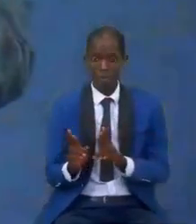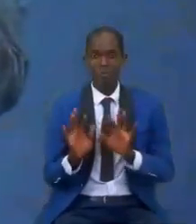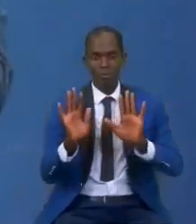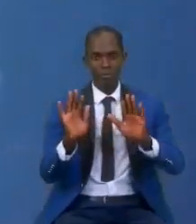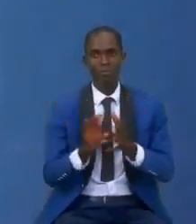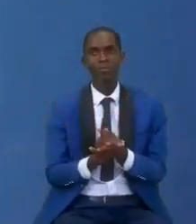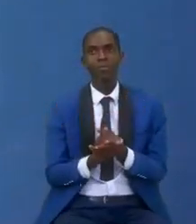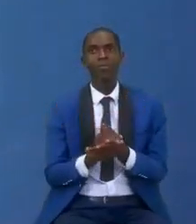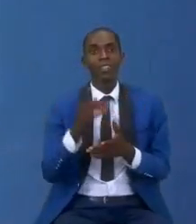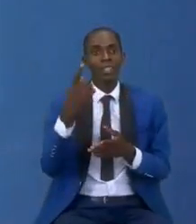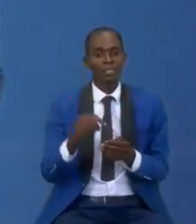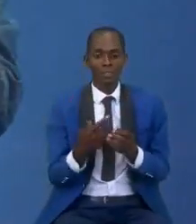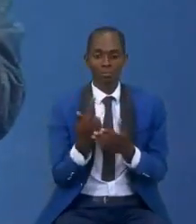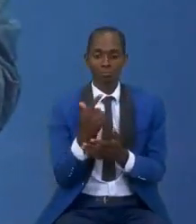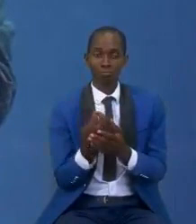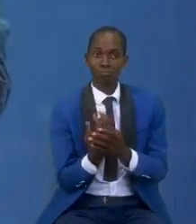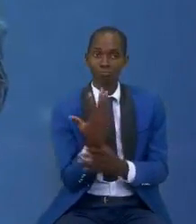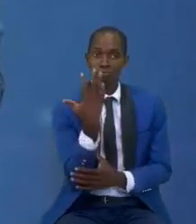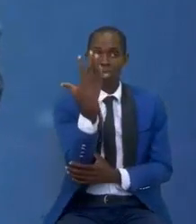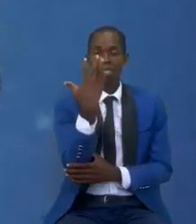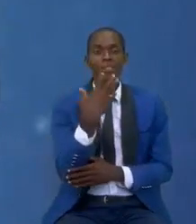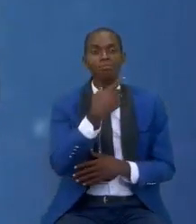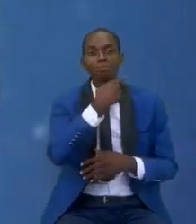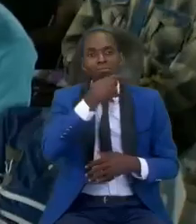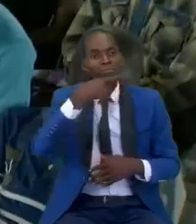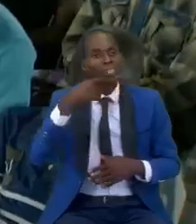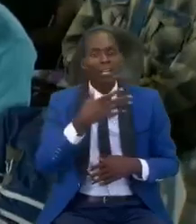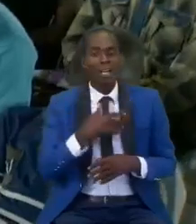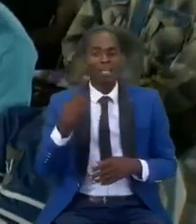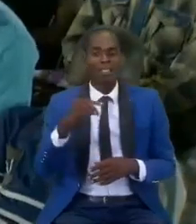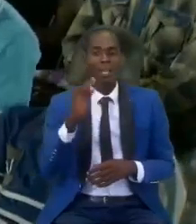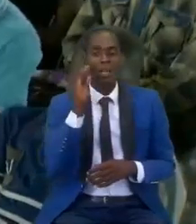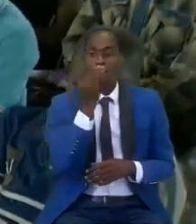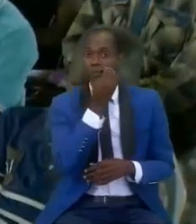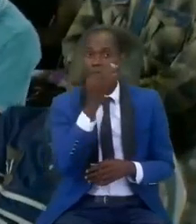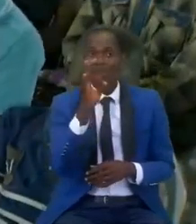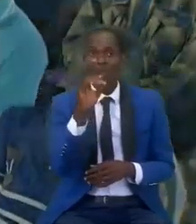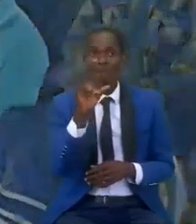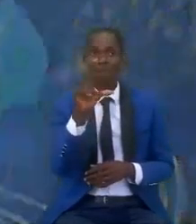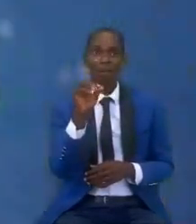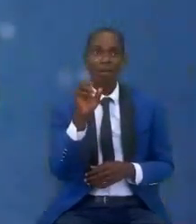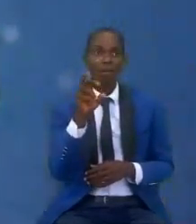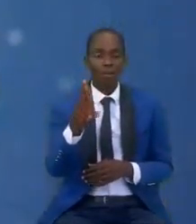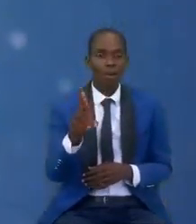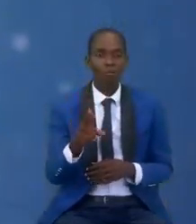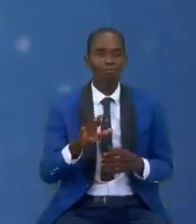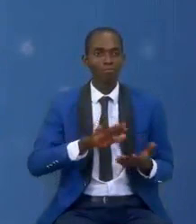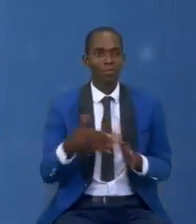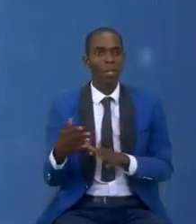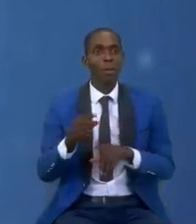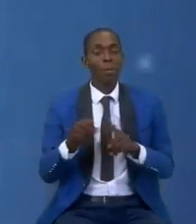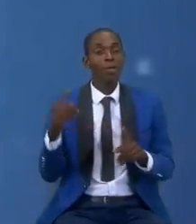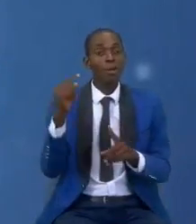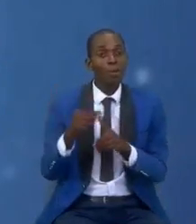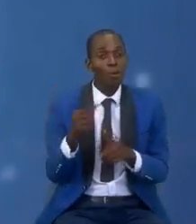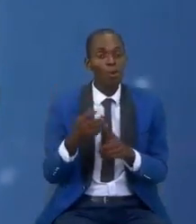but the word of our God, my God, the God of my salvation, the God